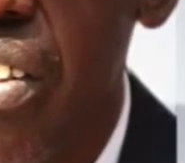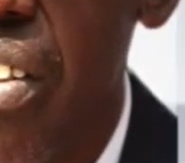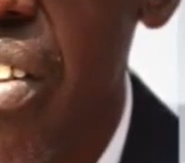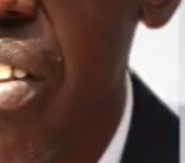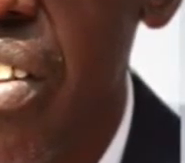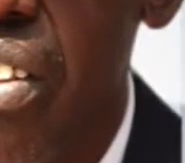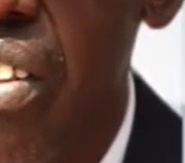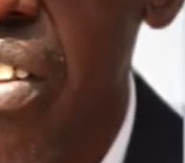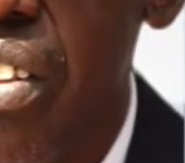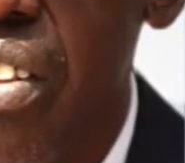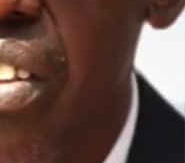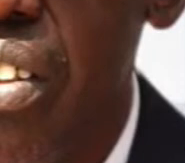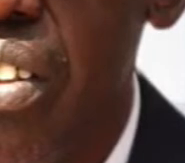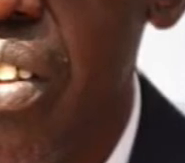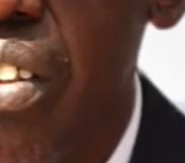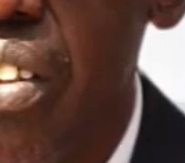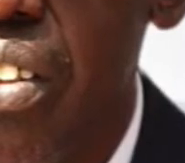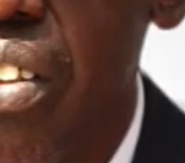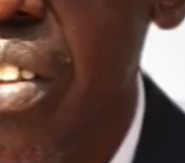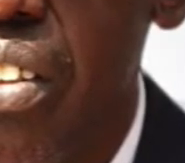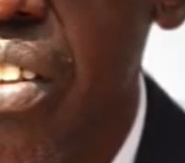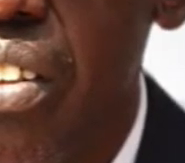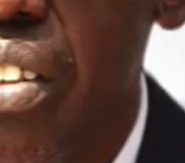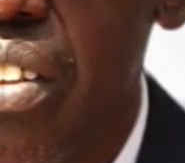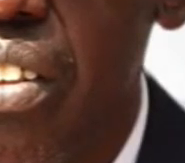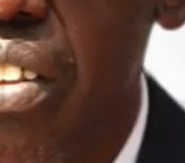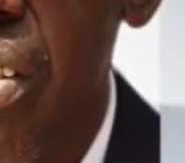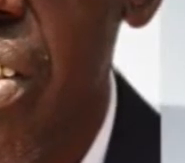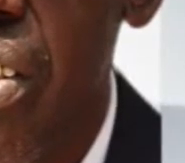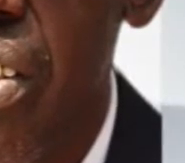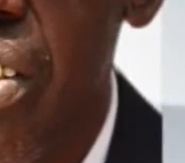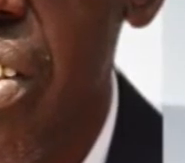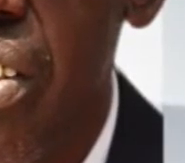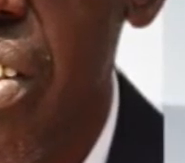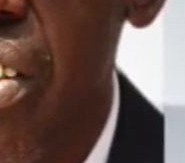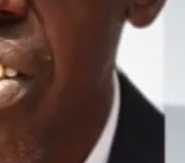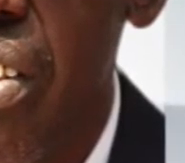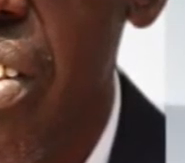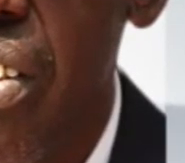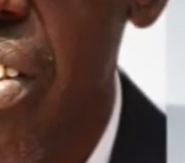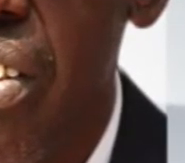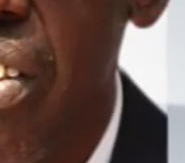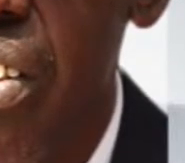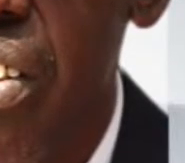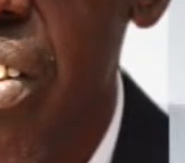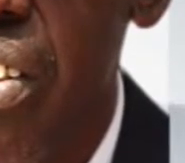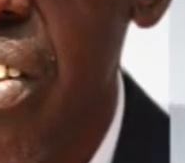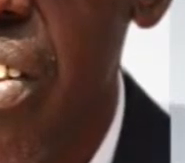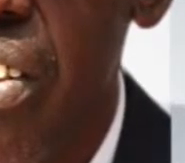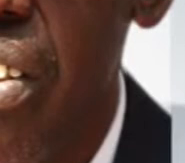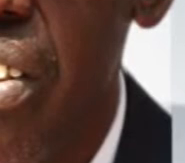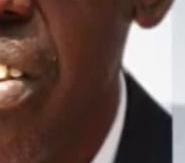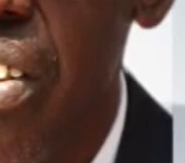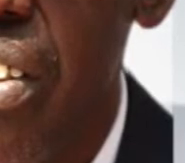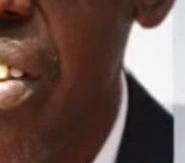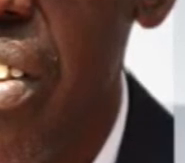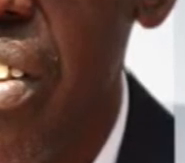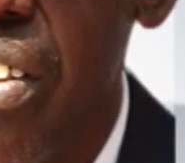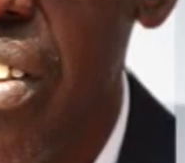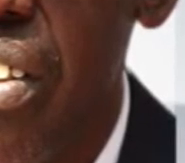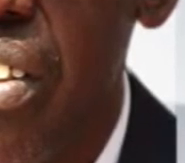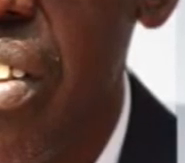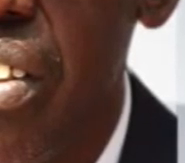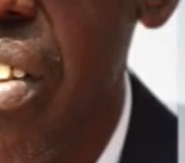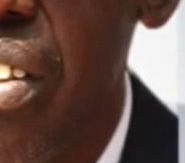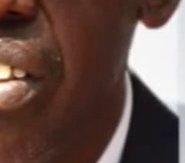KICD and Semester 100 shillings and 40 shillings per learner to cater for textbooks and capacity building,